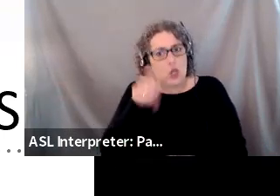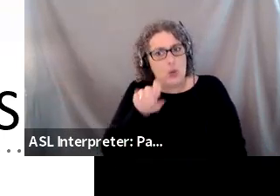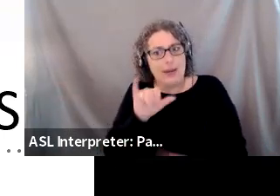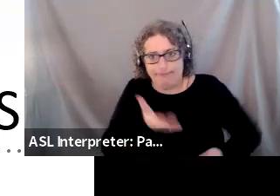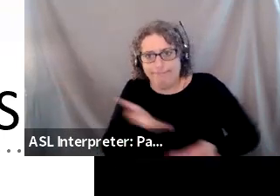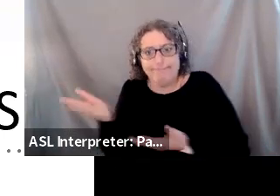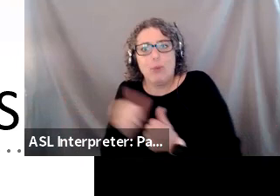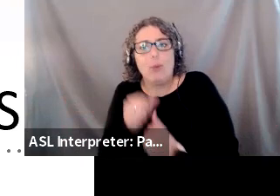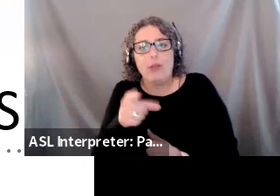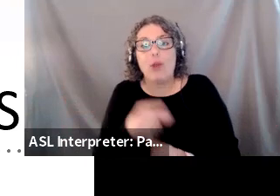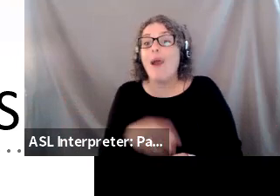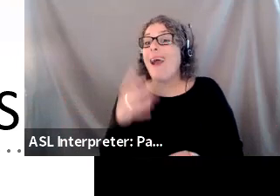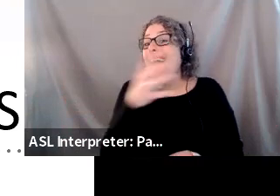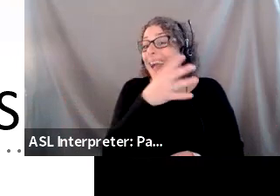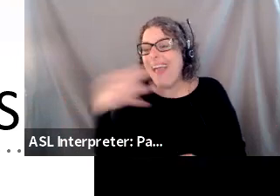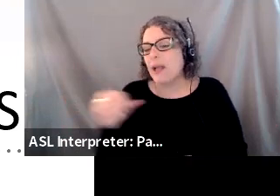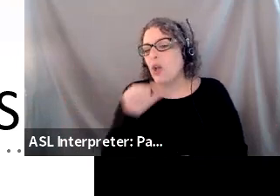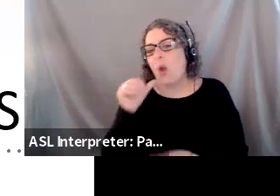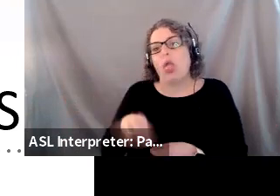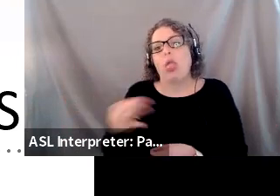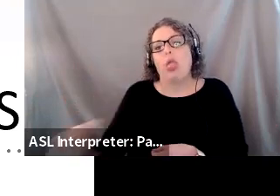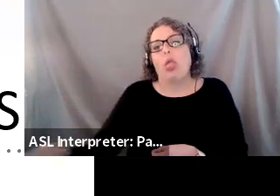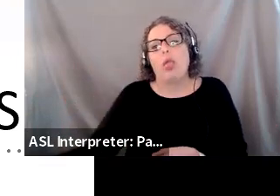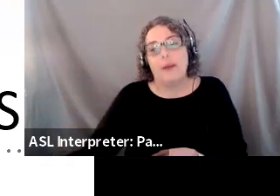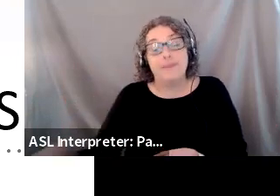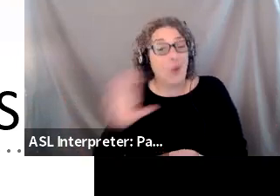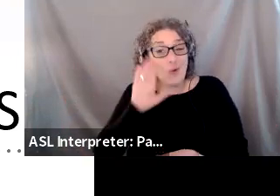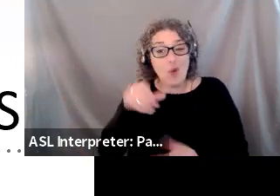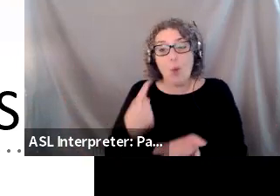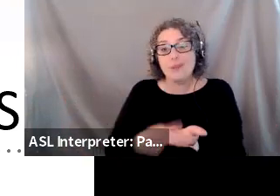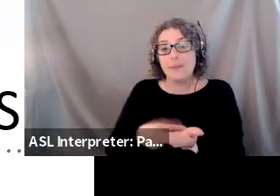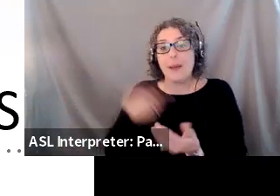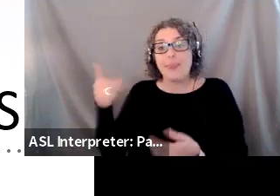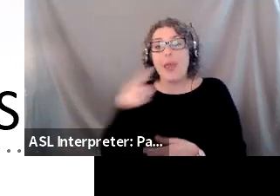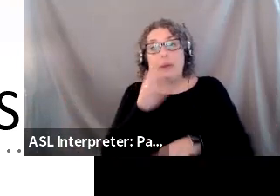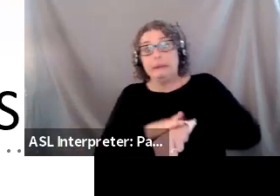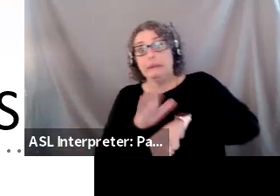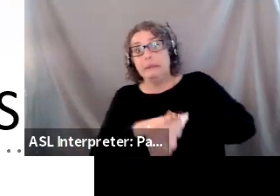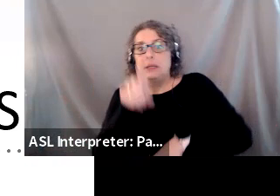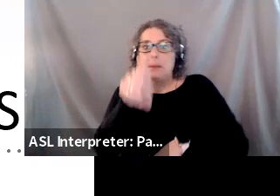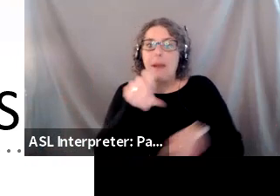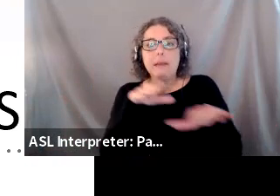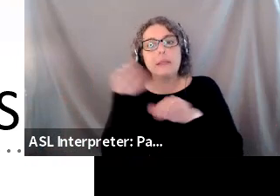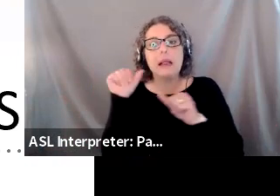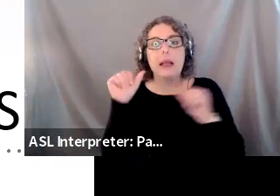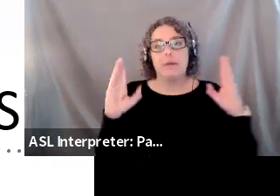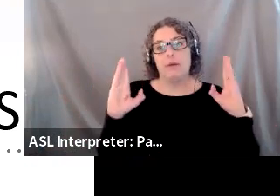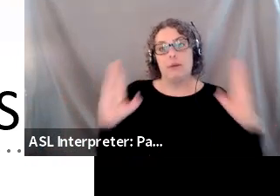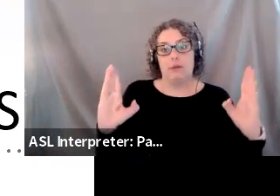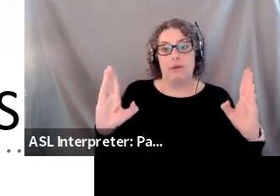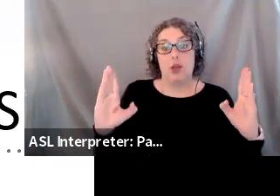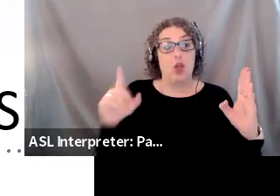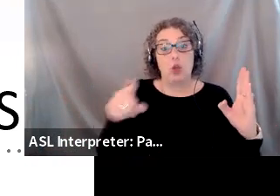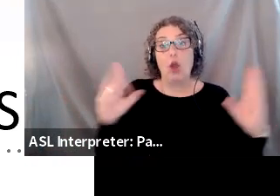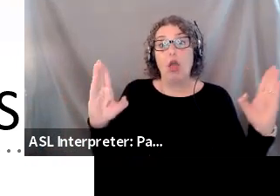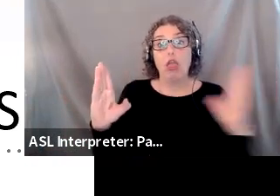early. A lot of times you're given, they say they want you to leave in a certain amount of time. Don't wait till the end of that time. Leave